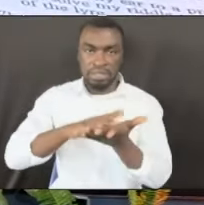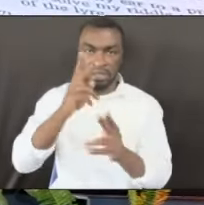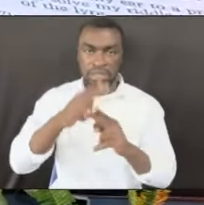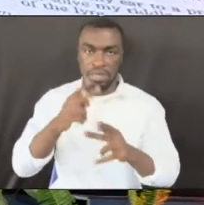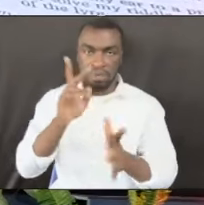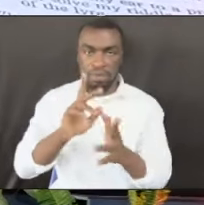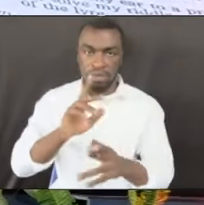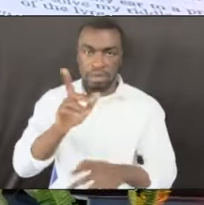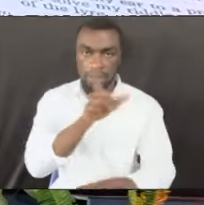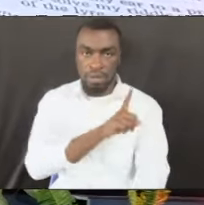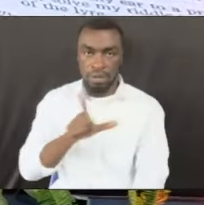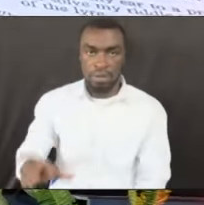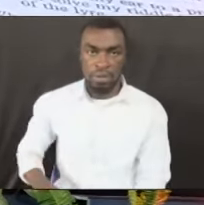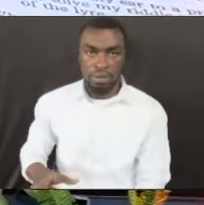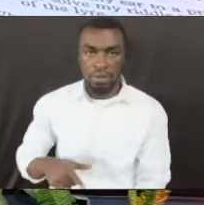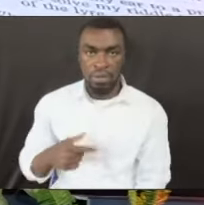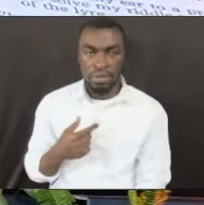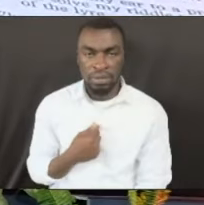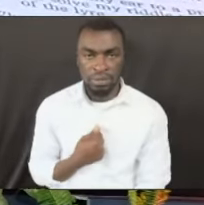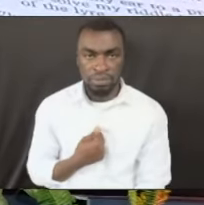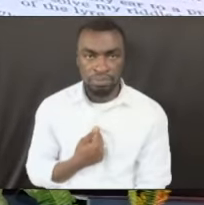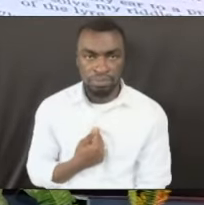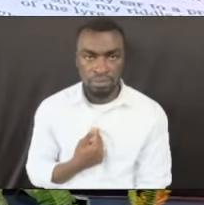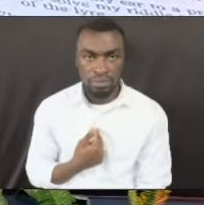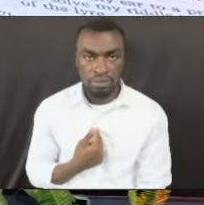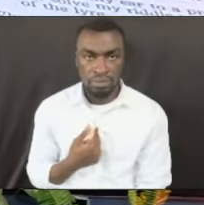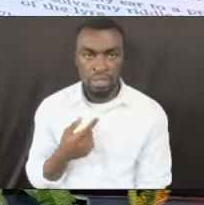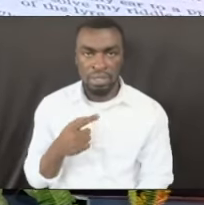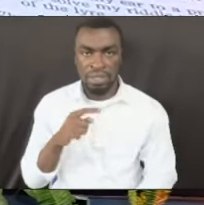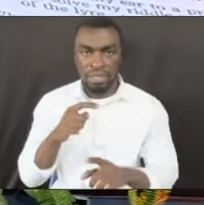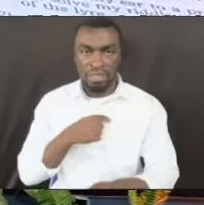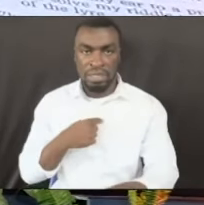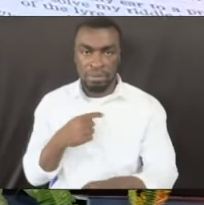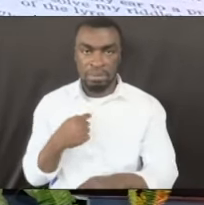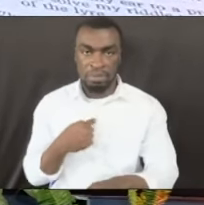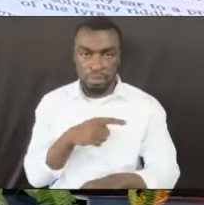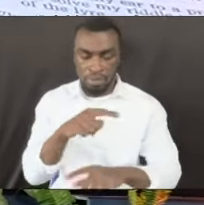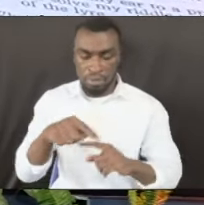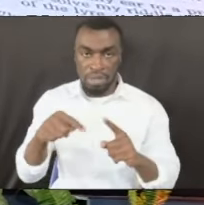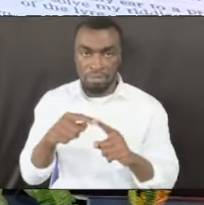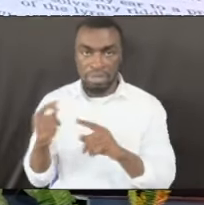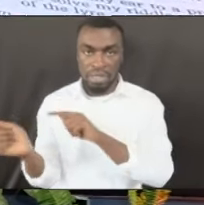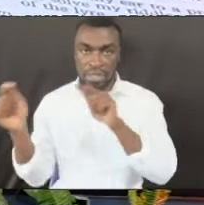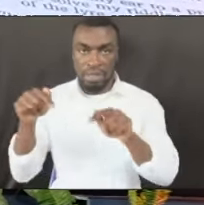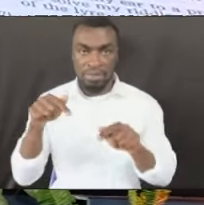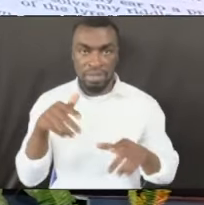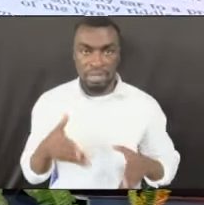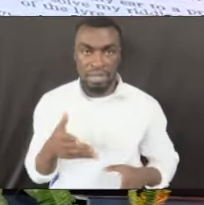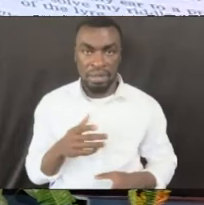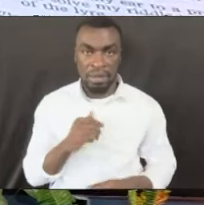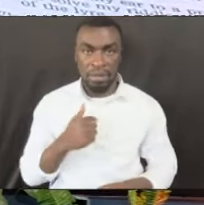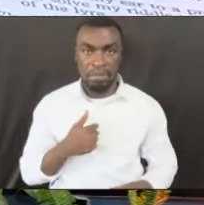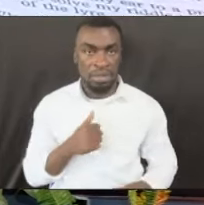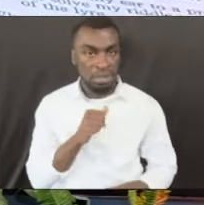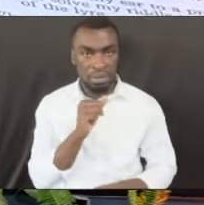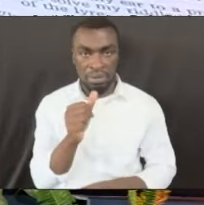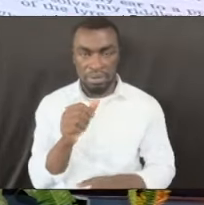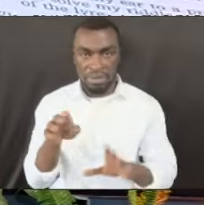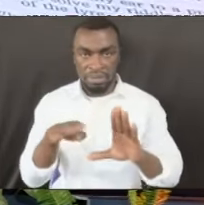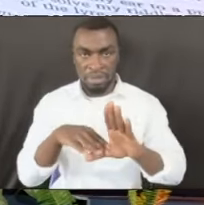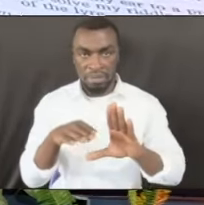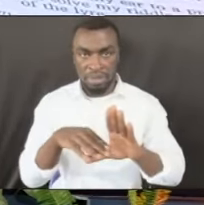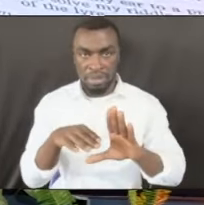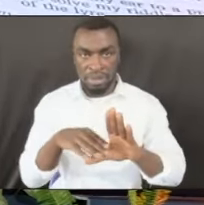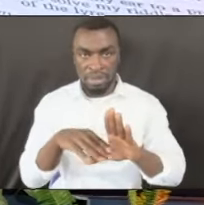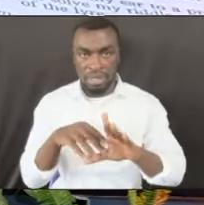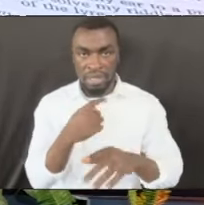No wonder I met a parent here. When I came here, he wasn't a member. Now he tells me he's more often here. He tells me he